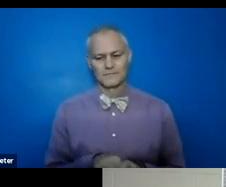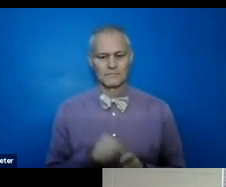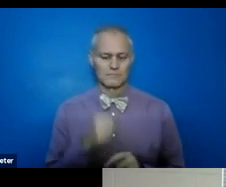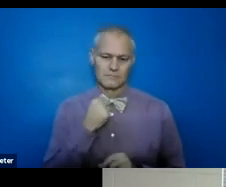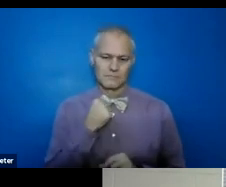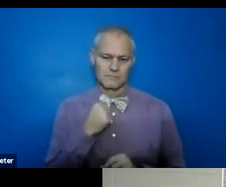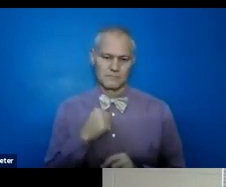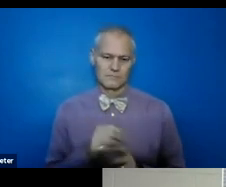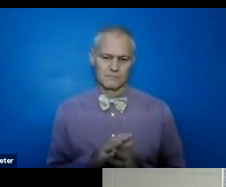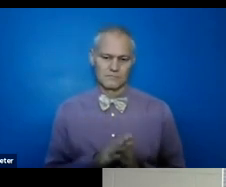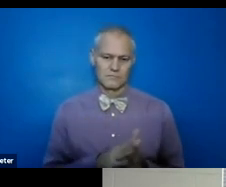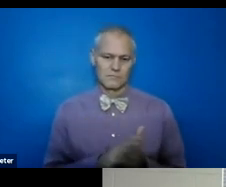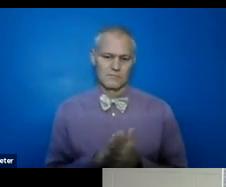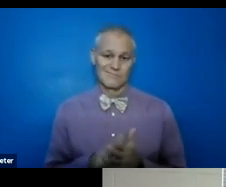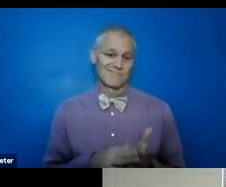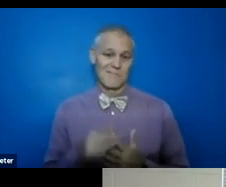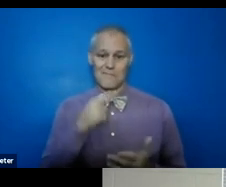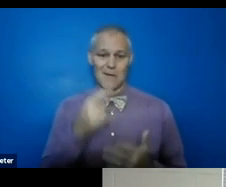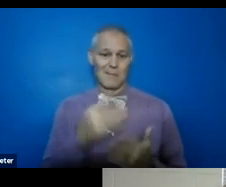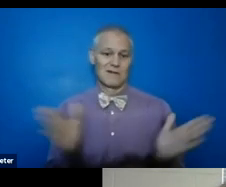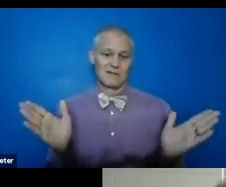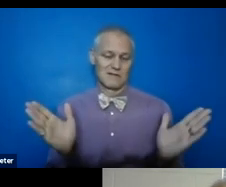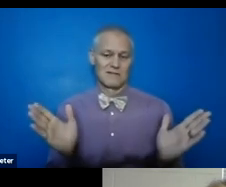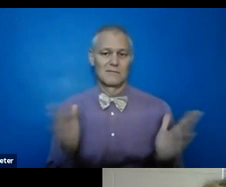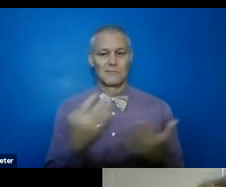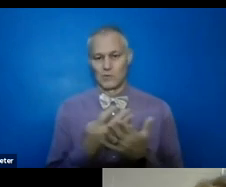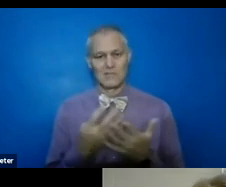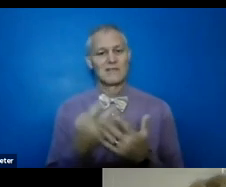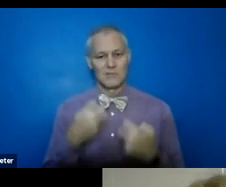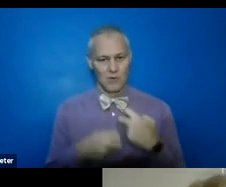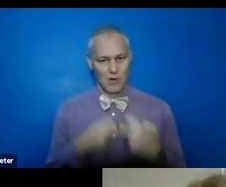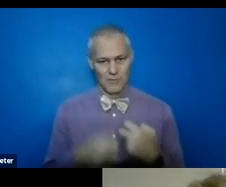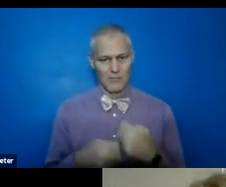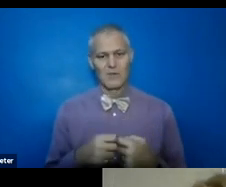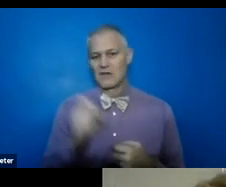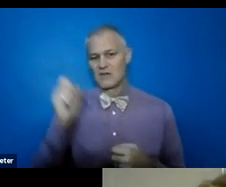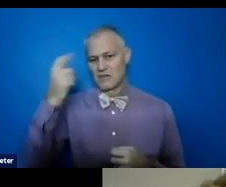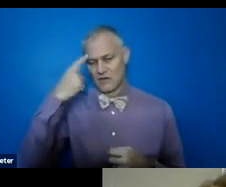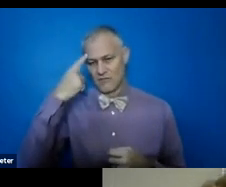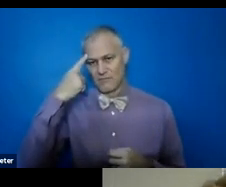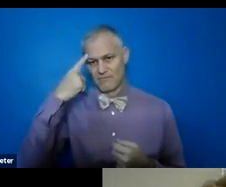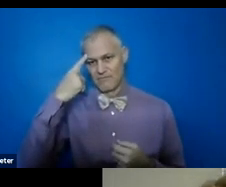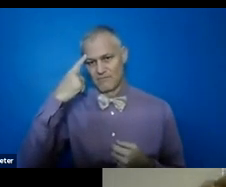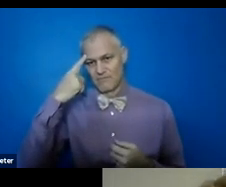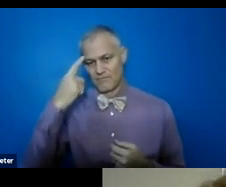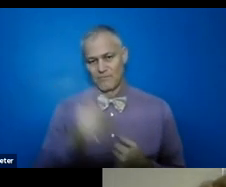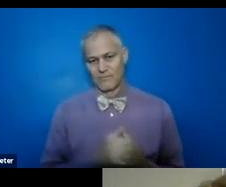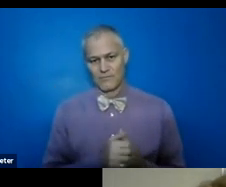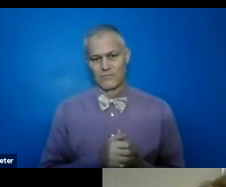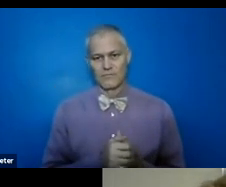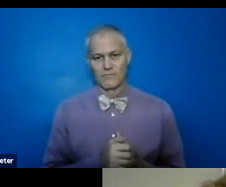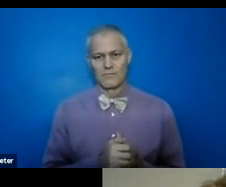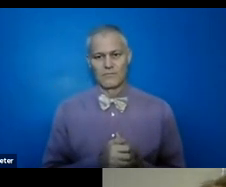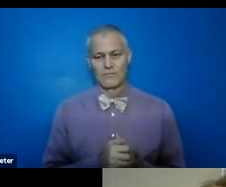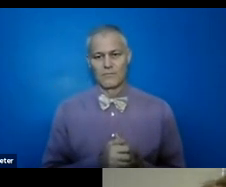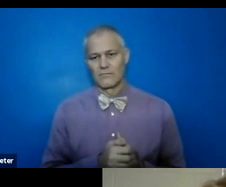you know, publicly, even in public prisons, it's a problem that the government has, and now I'm being